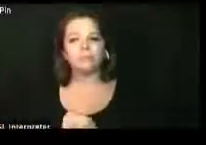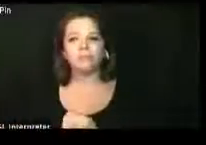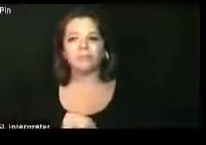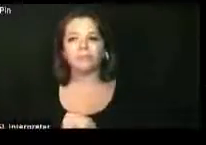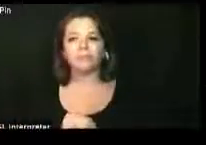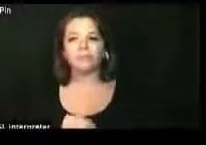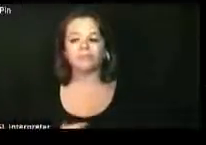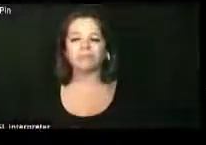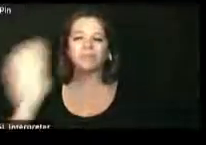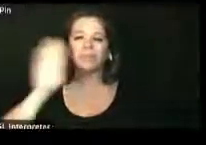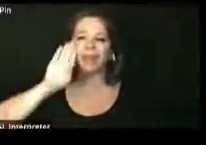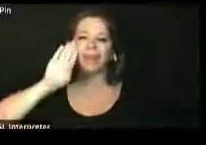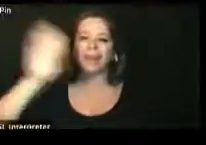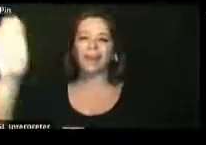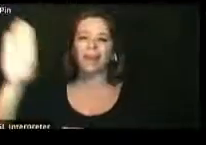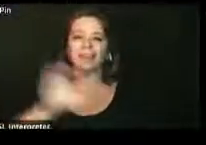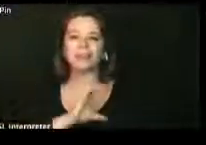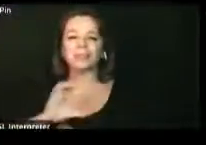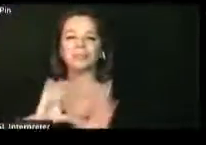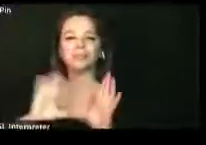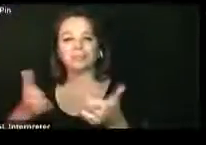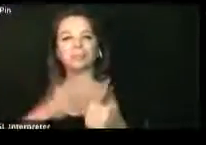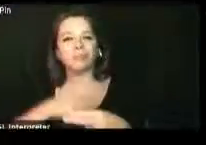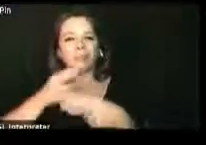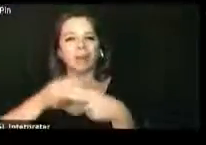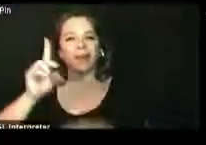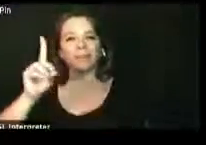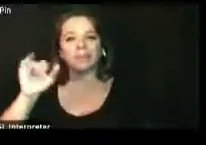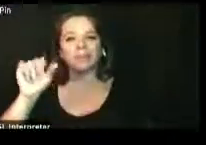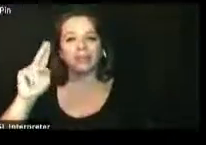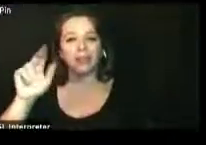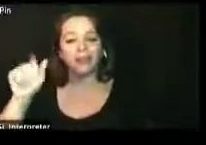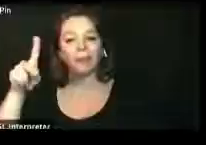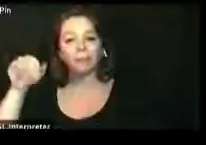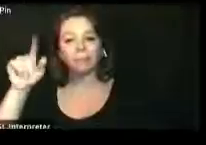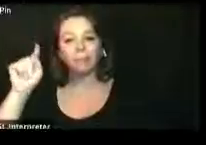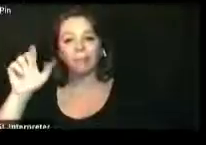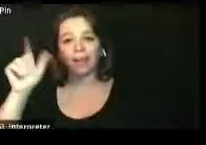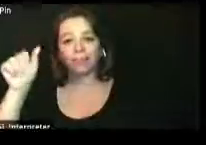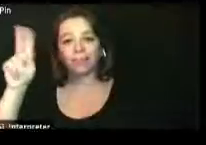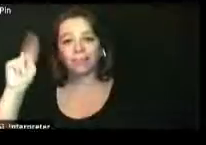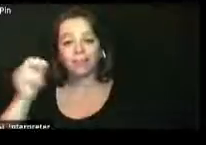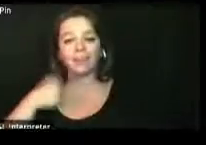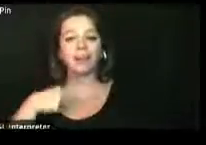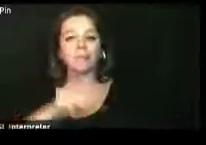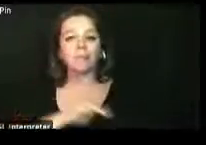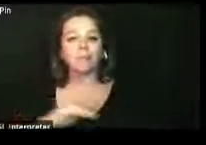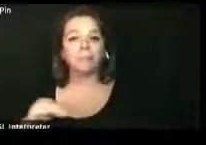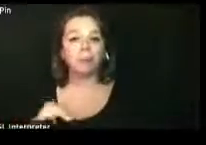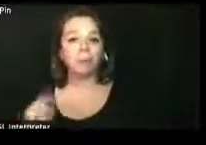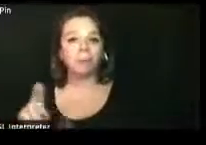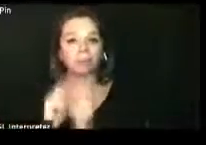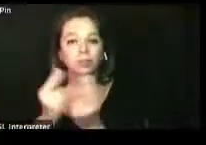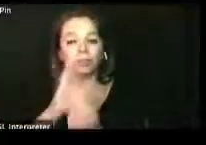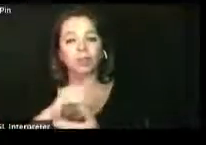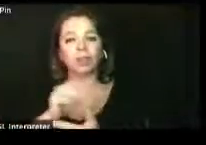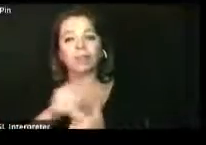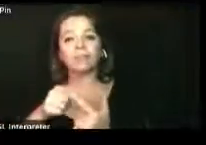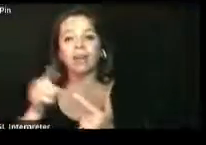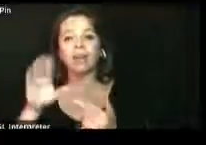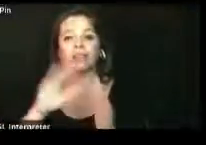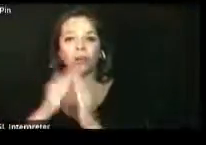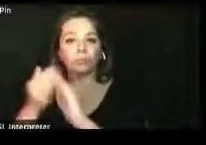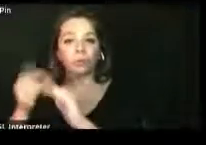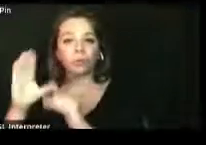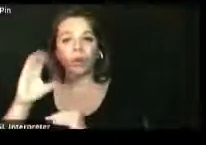Hello, Commissioners. My name is Deanna Pittman, and I'm a member of the Compton Tenants Union. I'm a member of Community Coalition